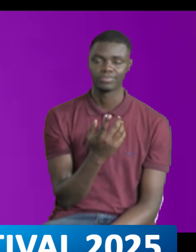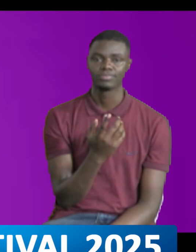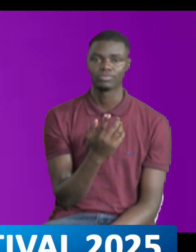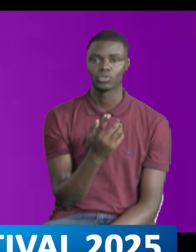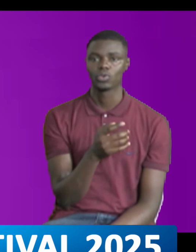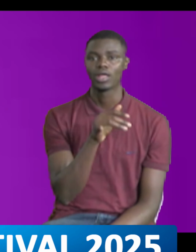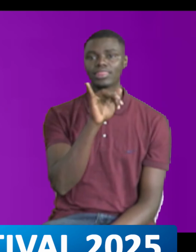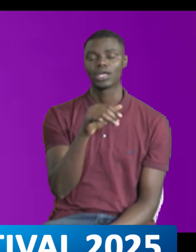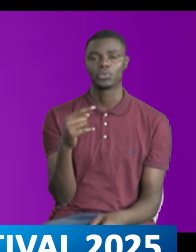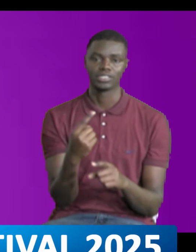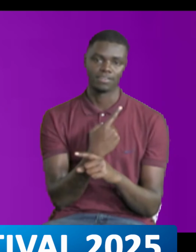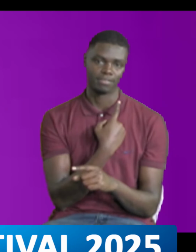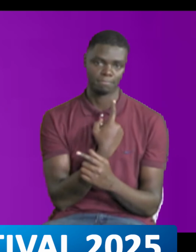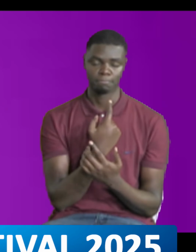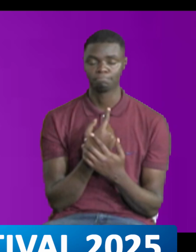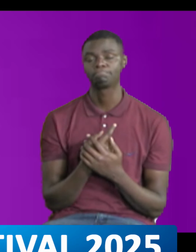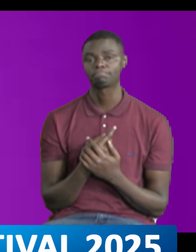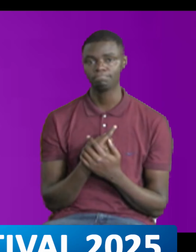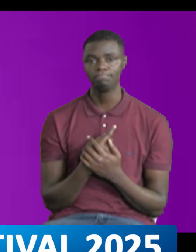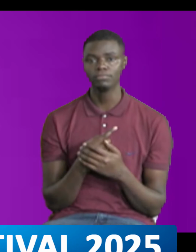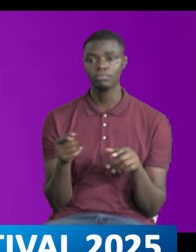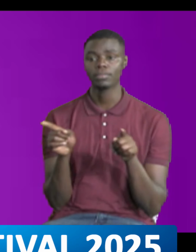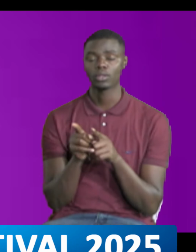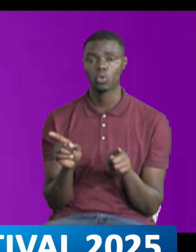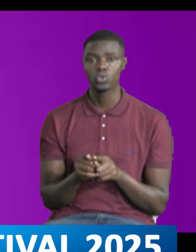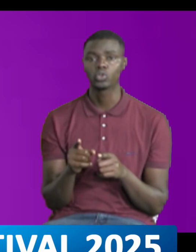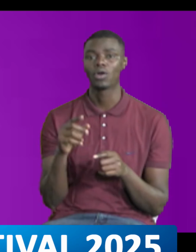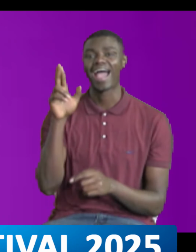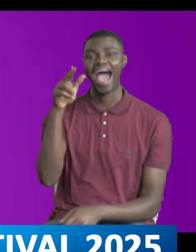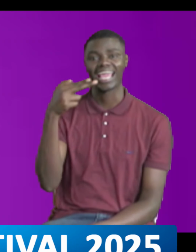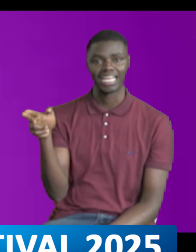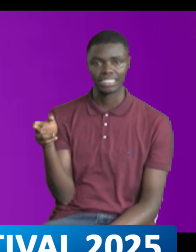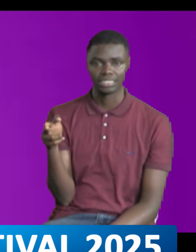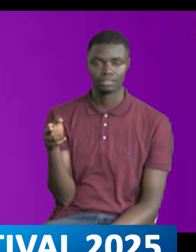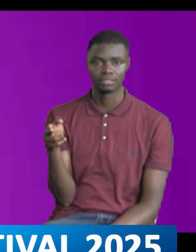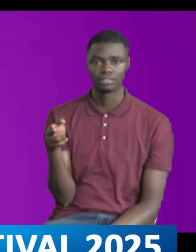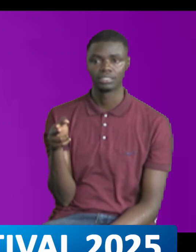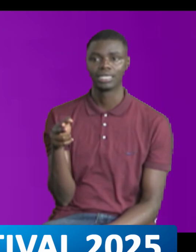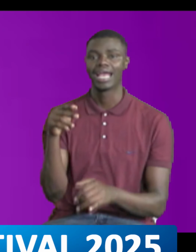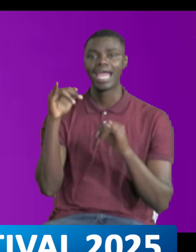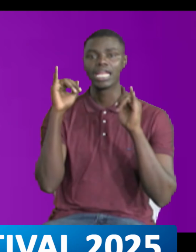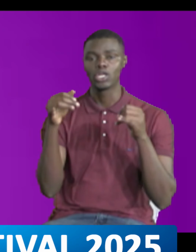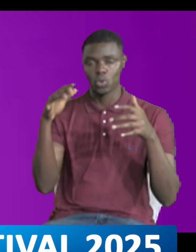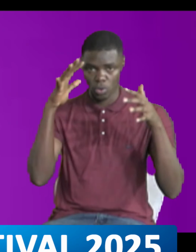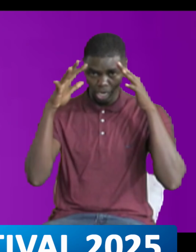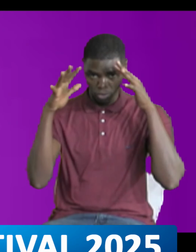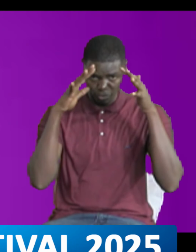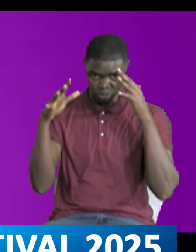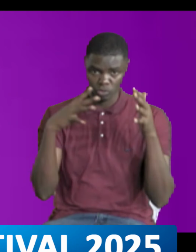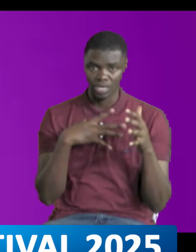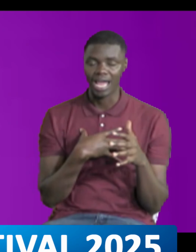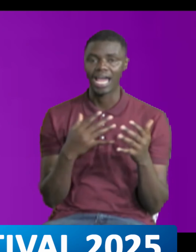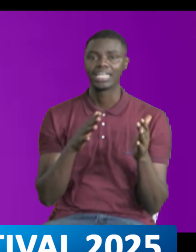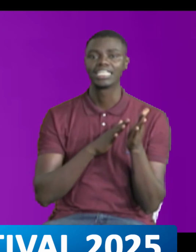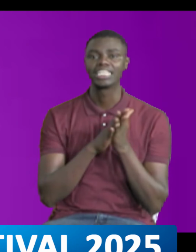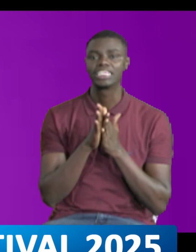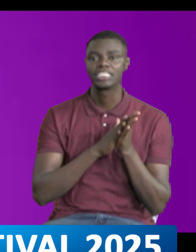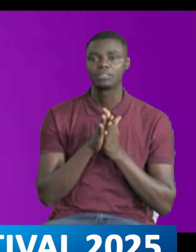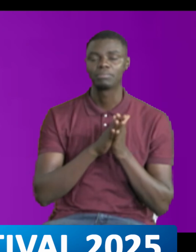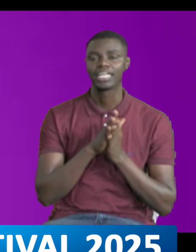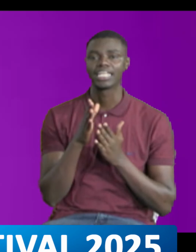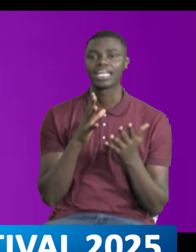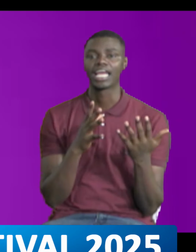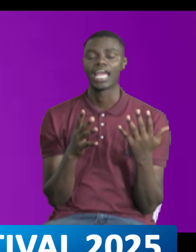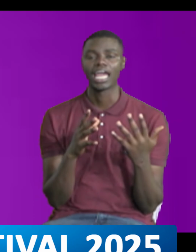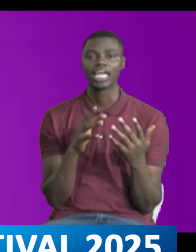things. So that was a major difference, and also just highlighting new innovations and inspiring